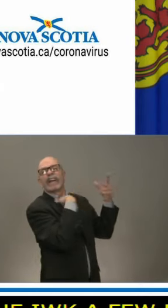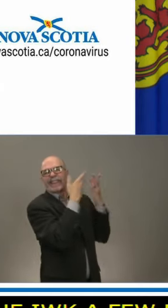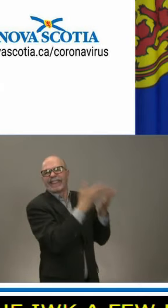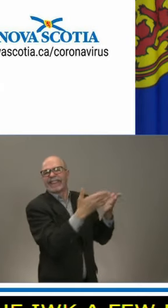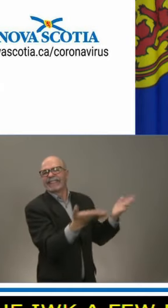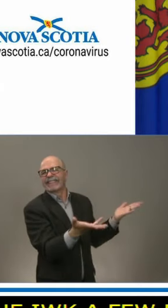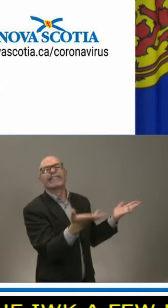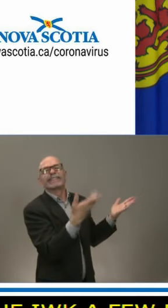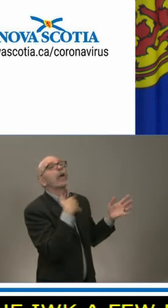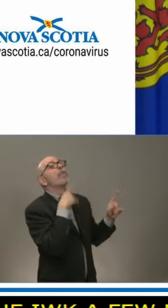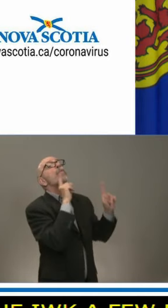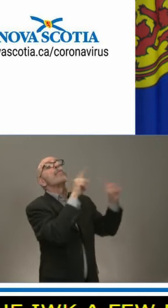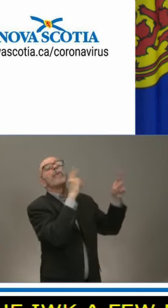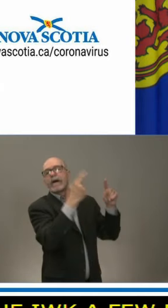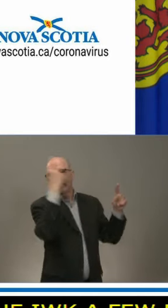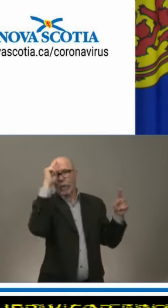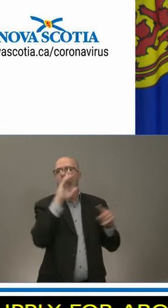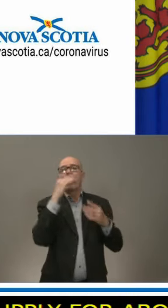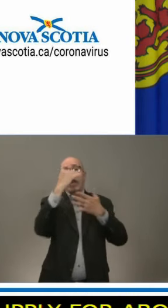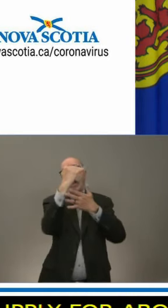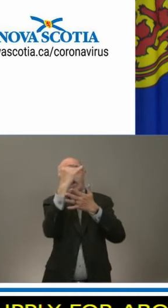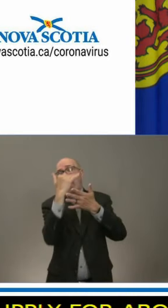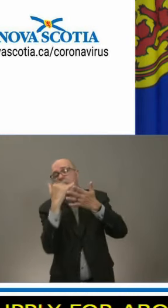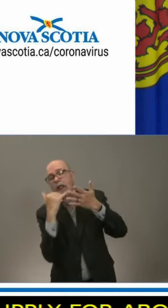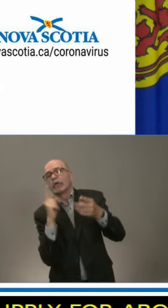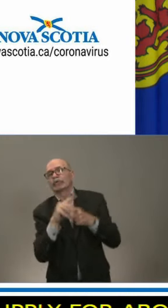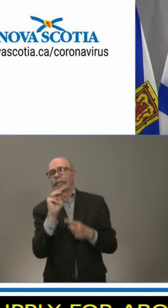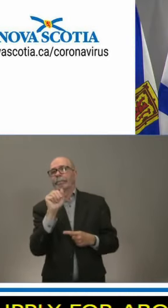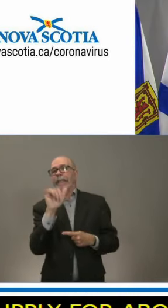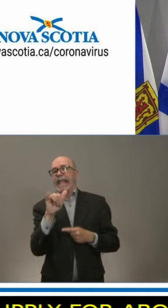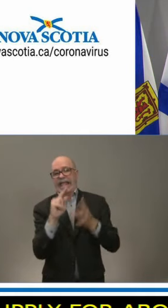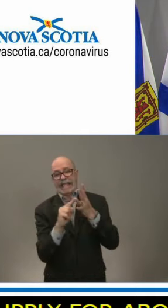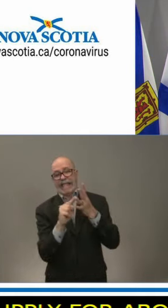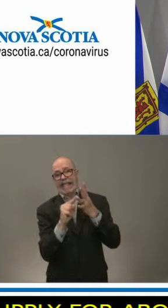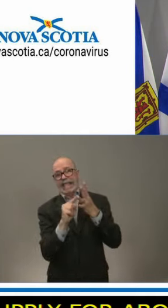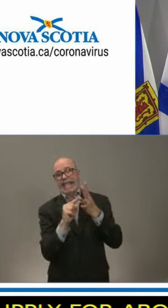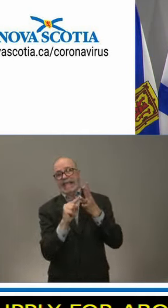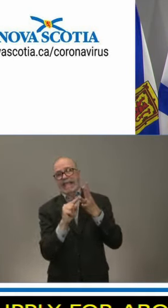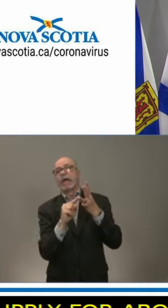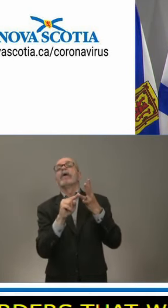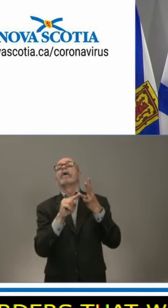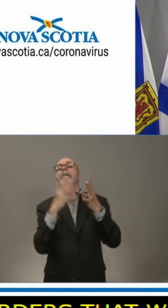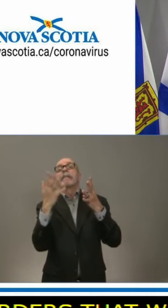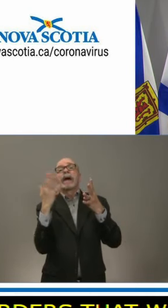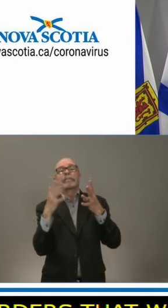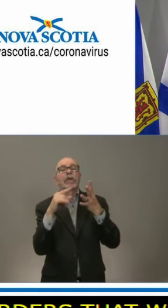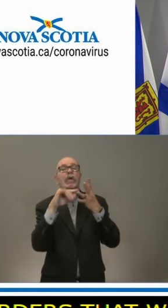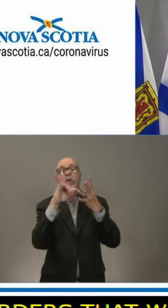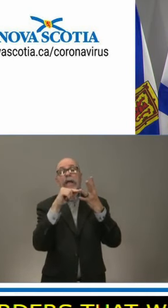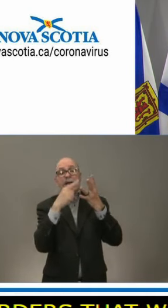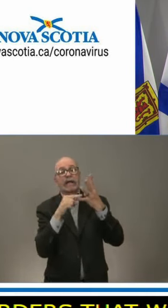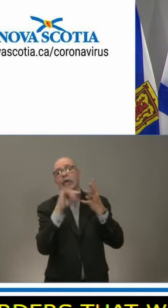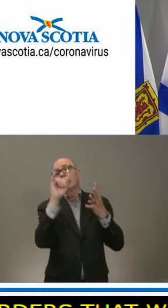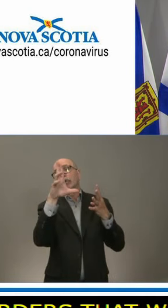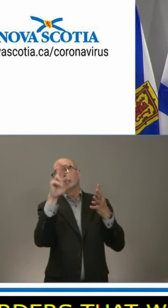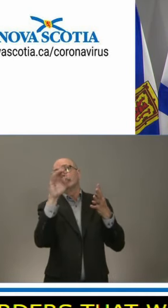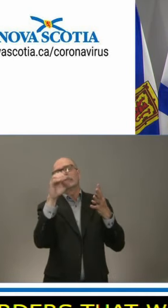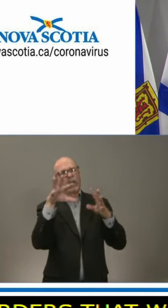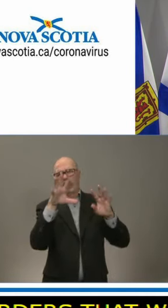early June in terms of supply. Next, we'll go to Cassandra Nadeau-Lamarche with Radio